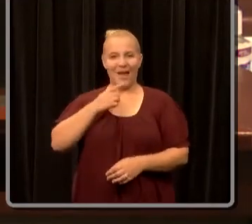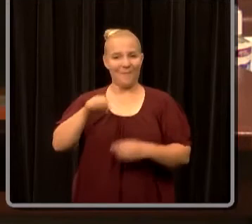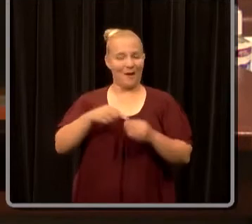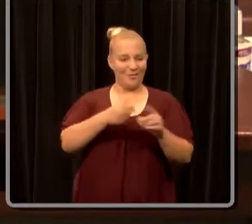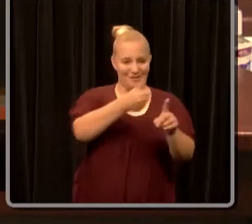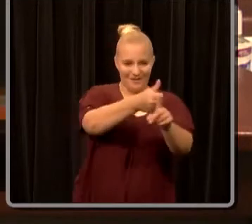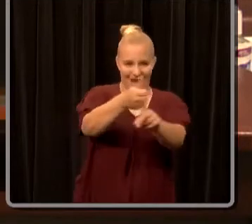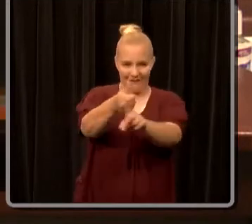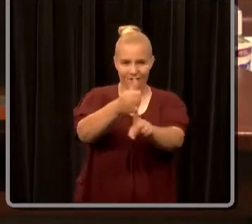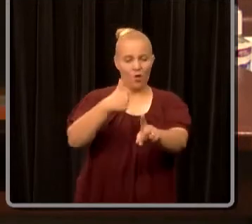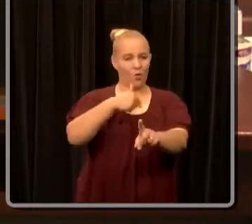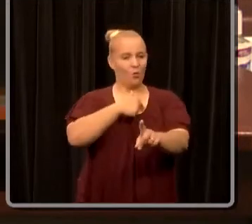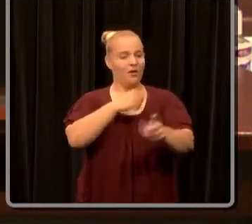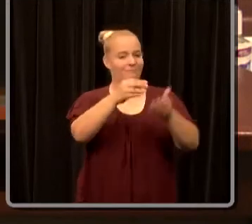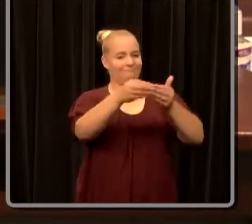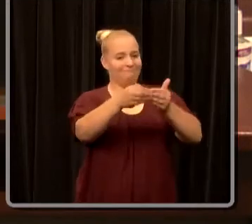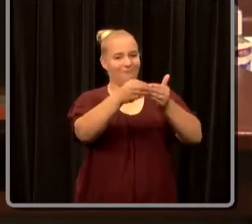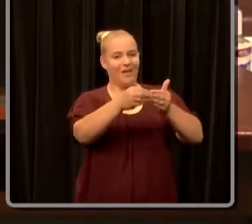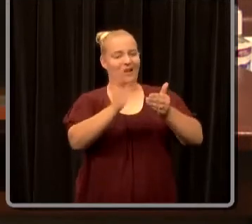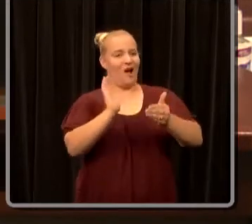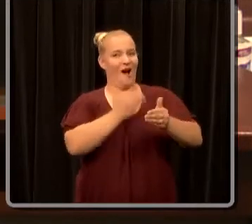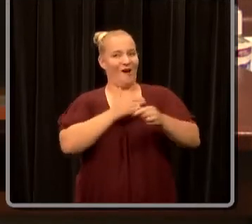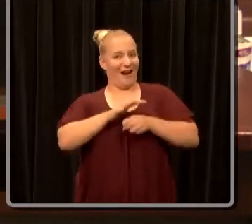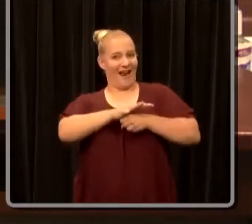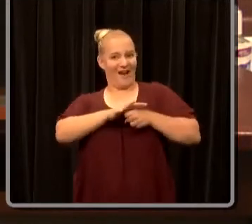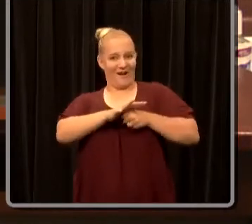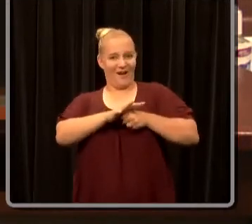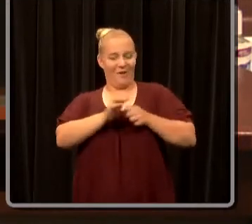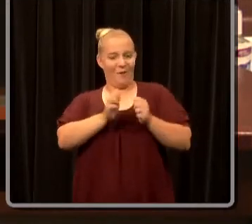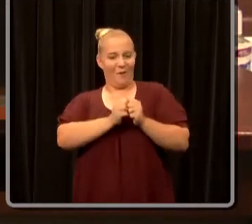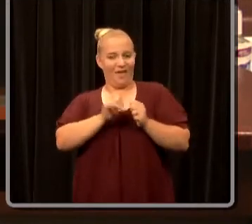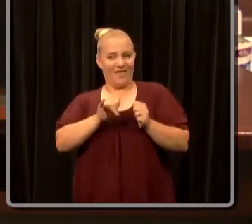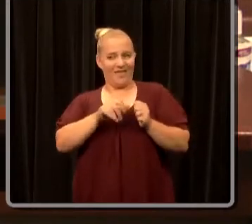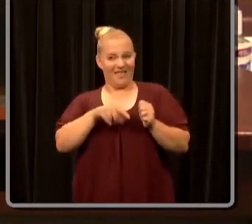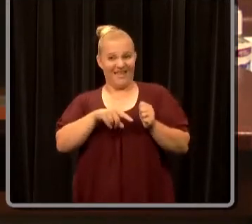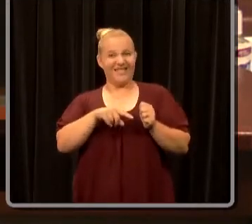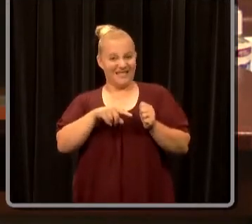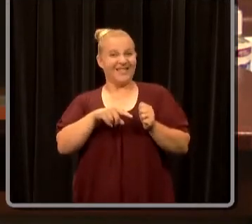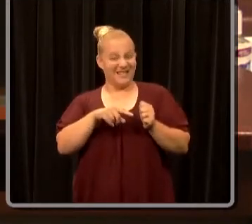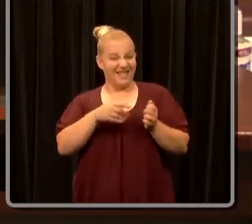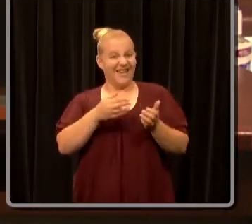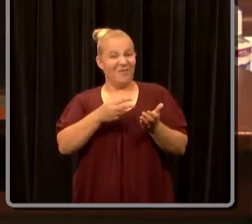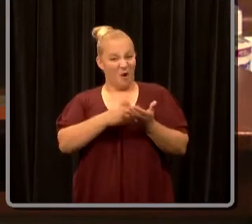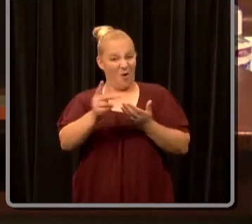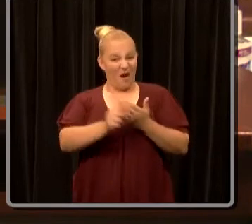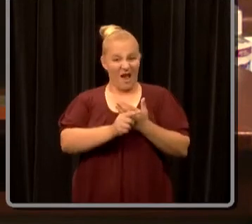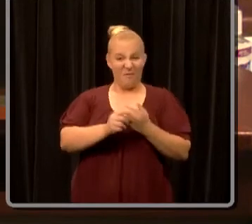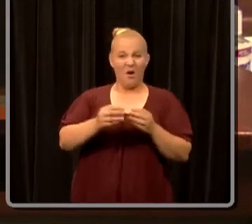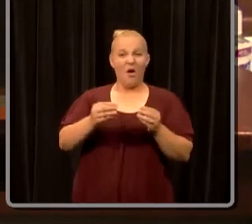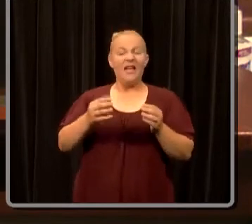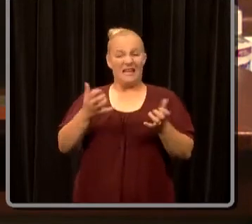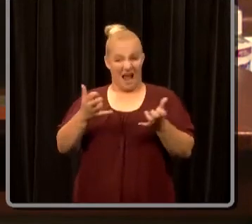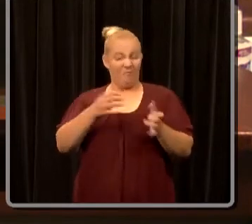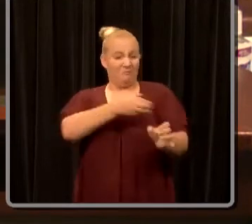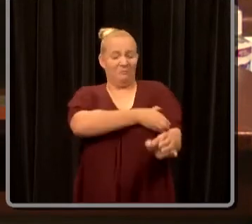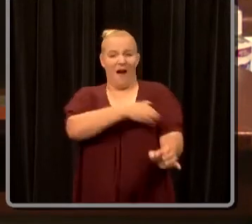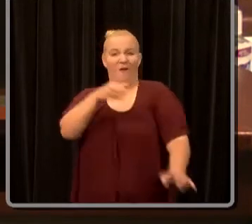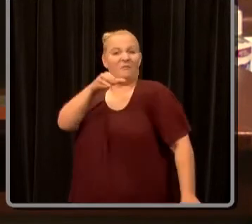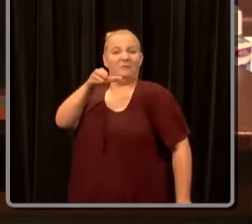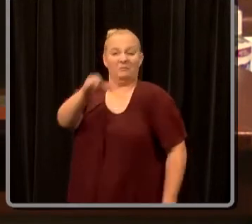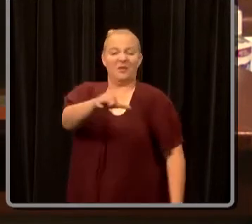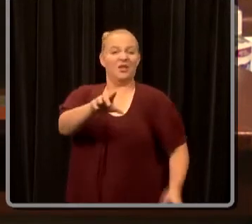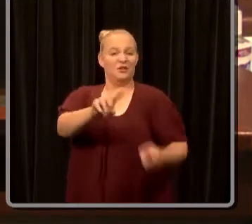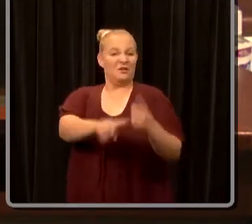really will be a leader in our region with this product, and really the first district to put power like this in every single staff member's